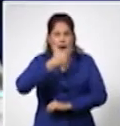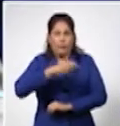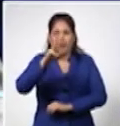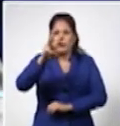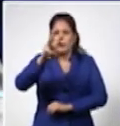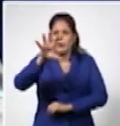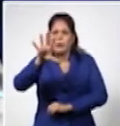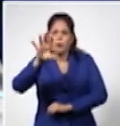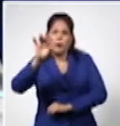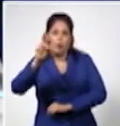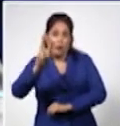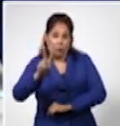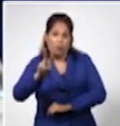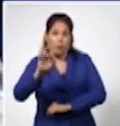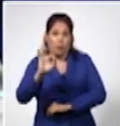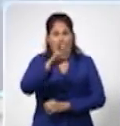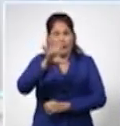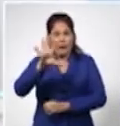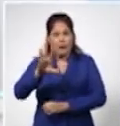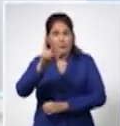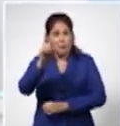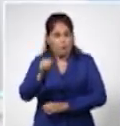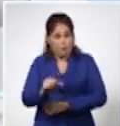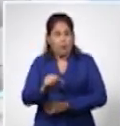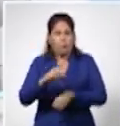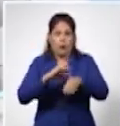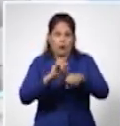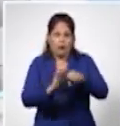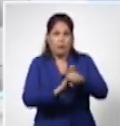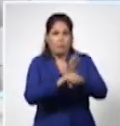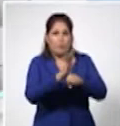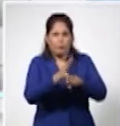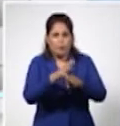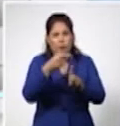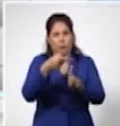Civil Defense Laboratories. Of the